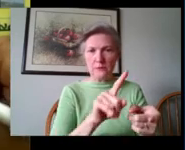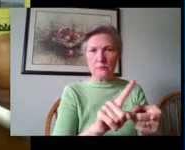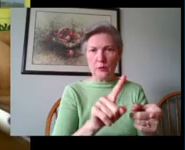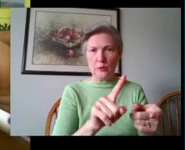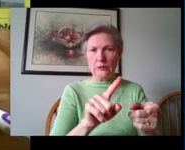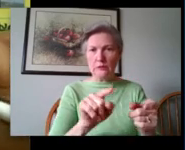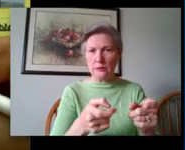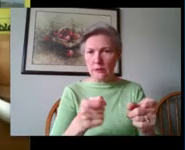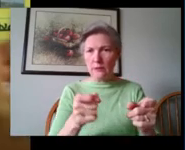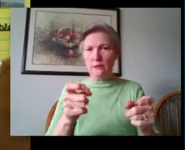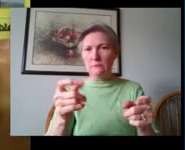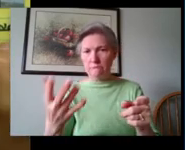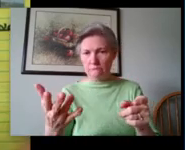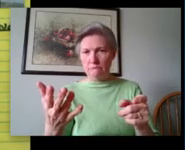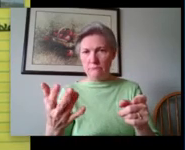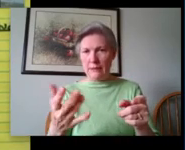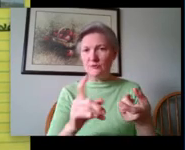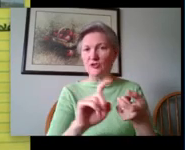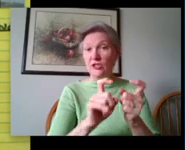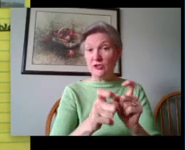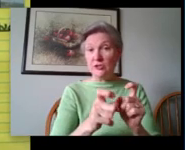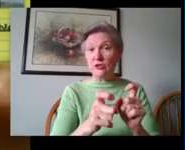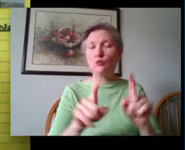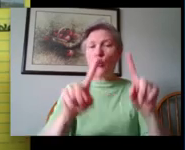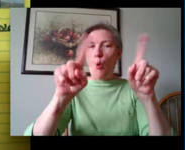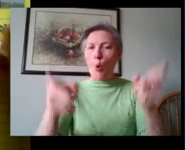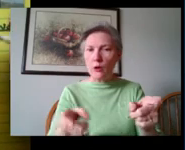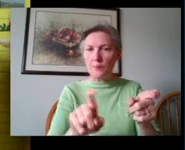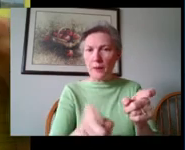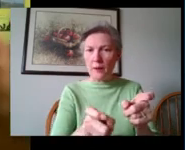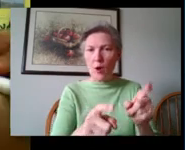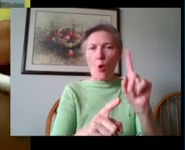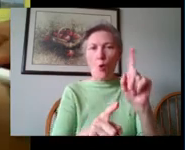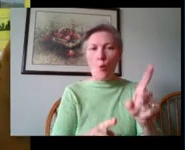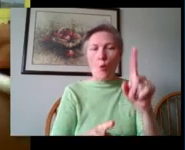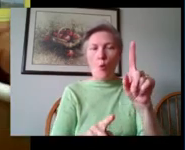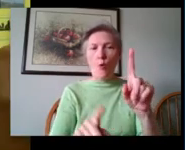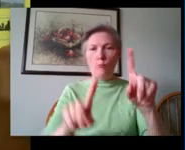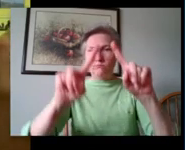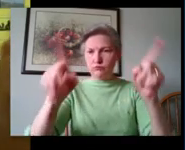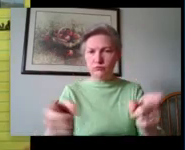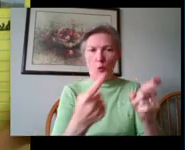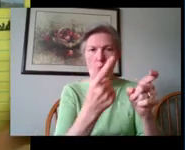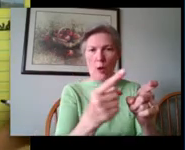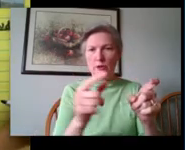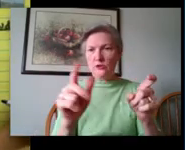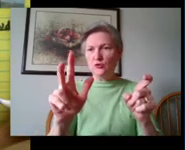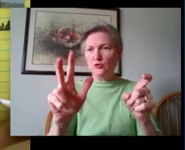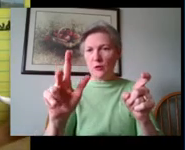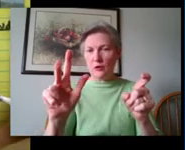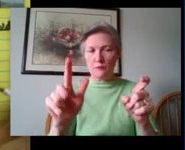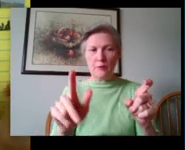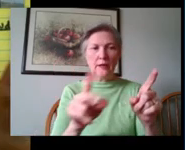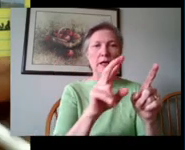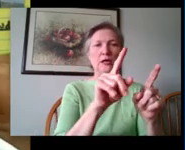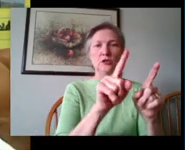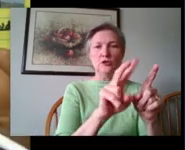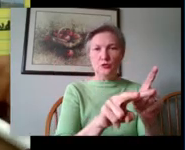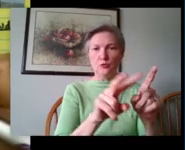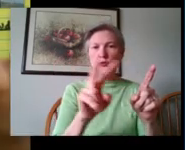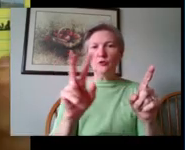I'm turning it into an ordered pair? So I have 123, 222,